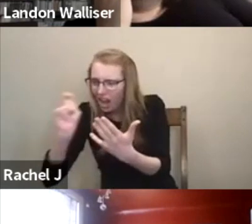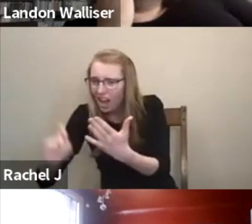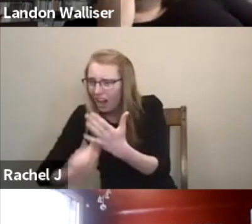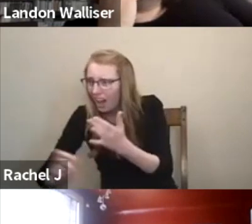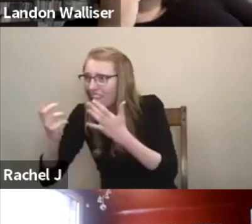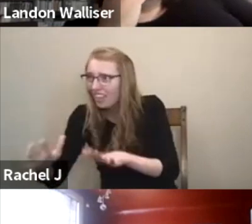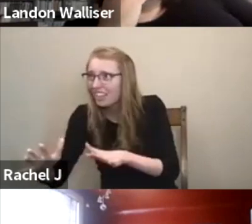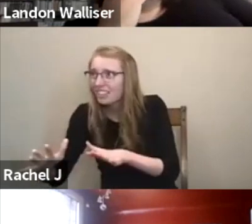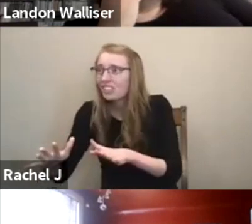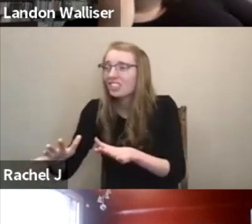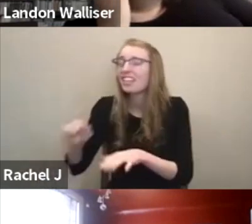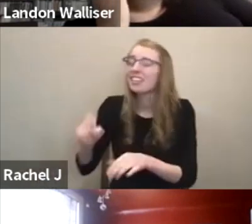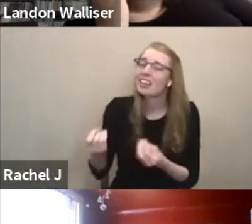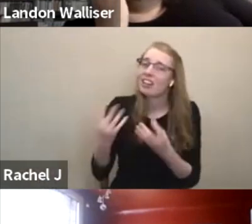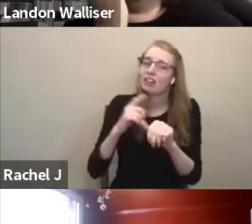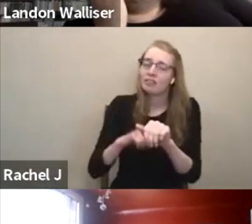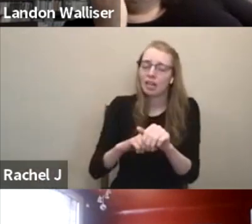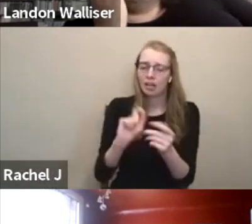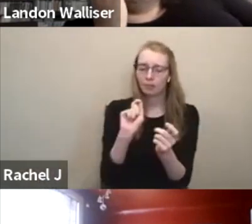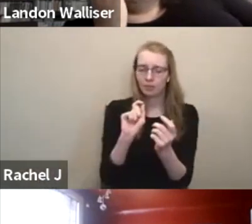because we take unsolicited scripts,